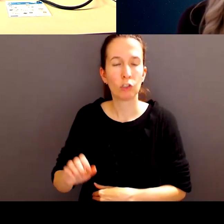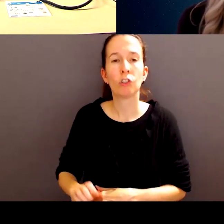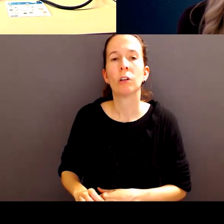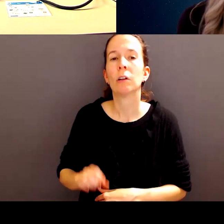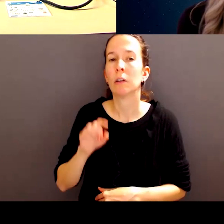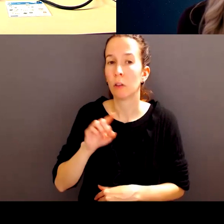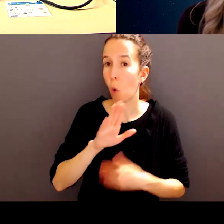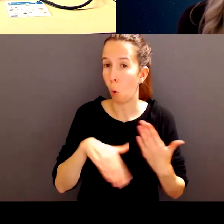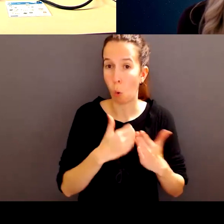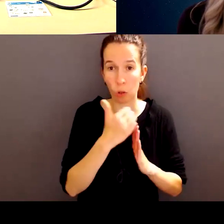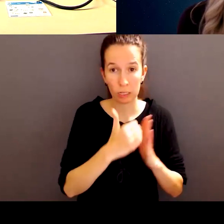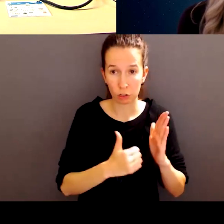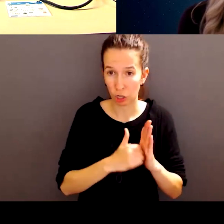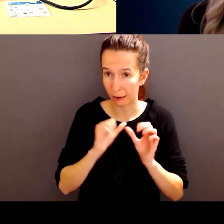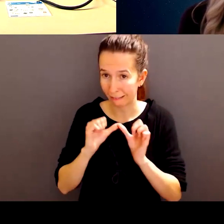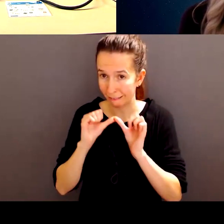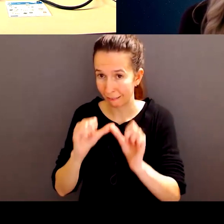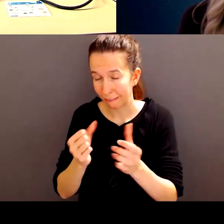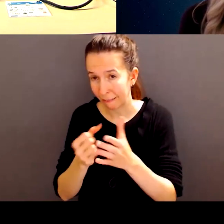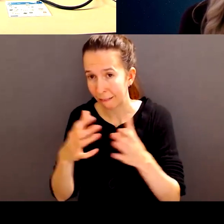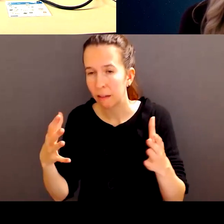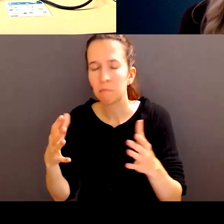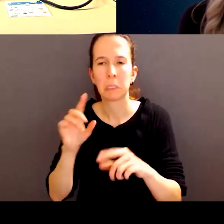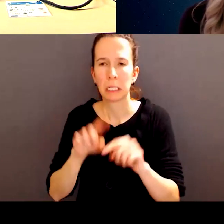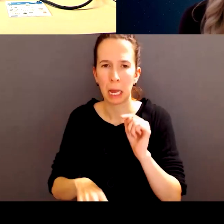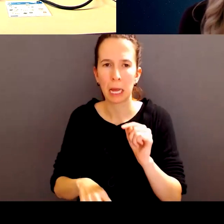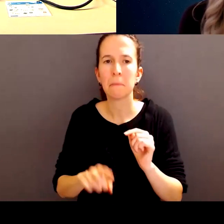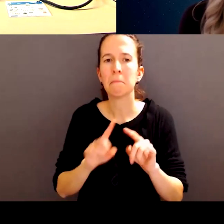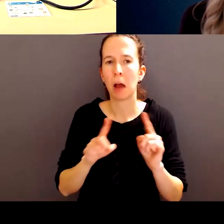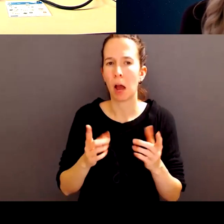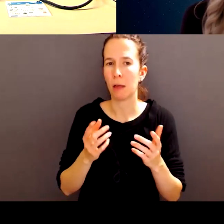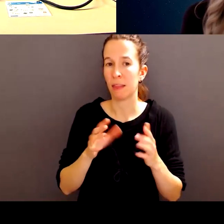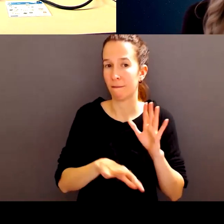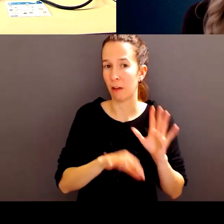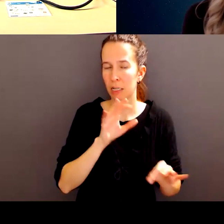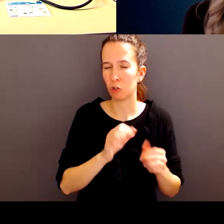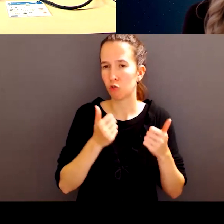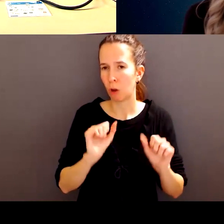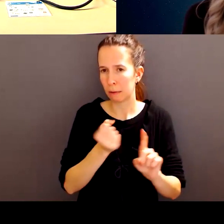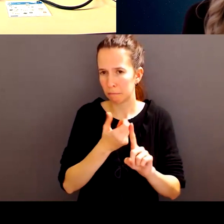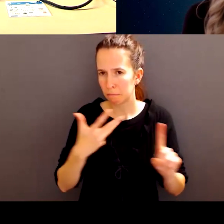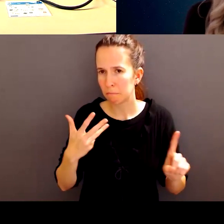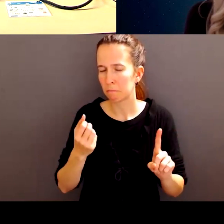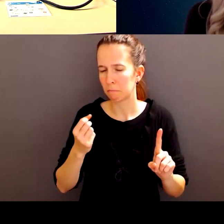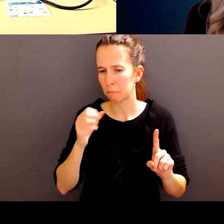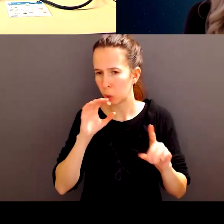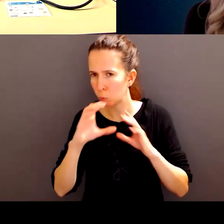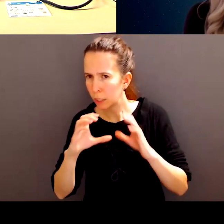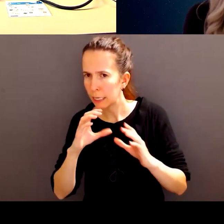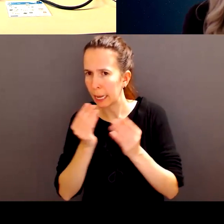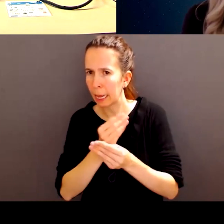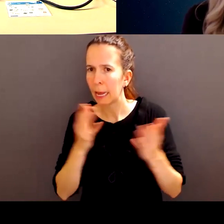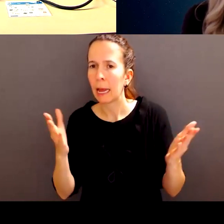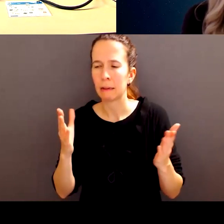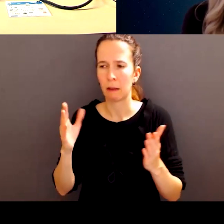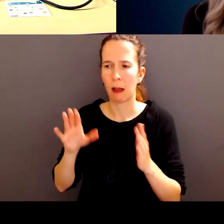approaching it is we're trying to communicate these findings as much as we can, identify research teams that might already be working in this space and